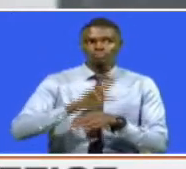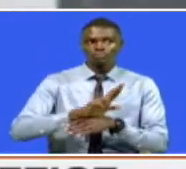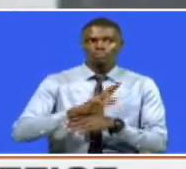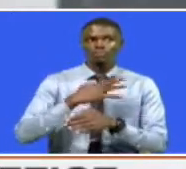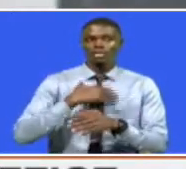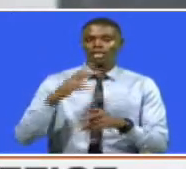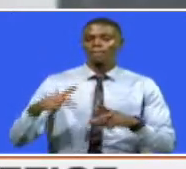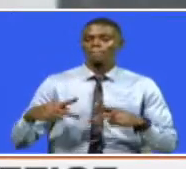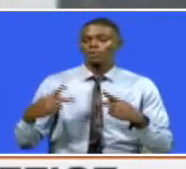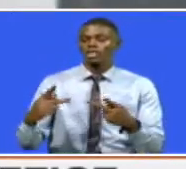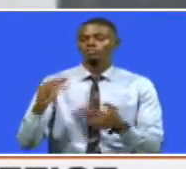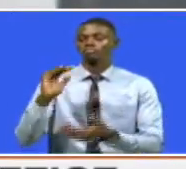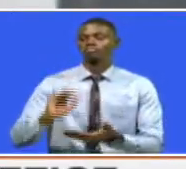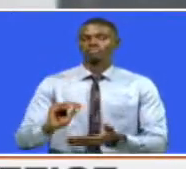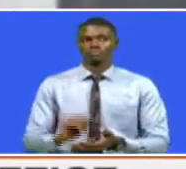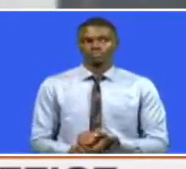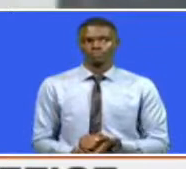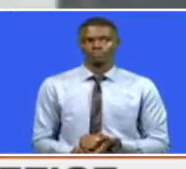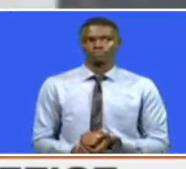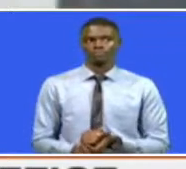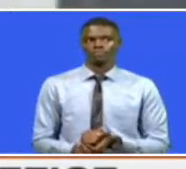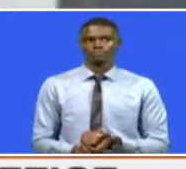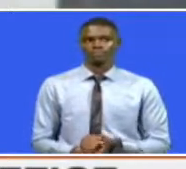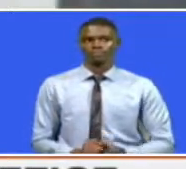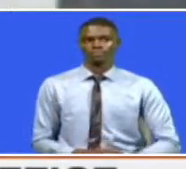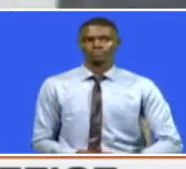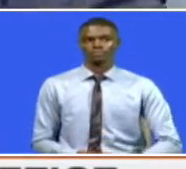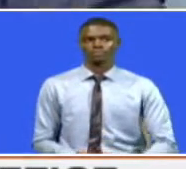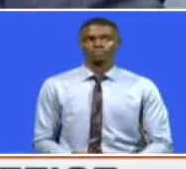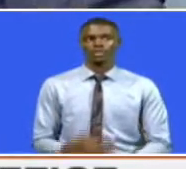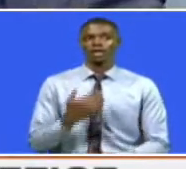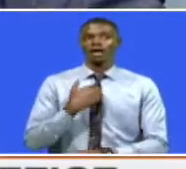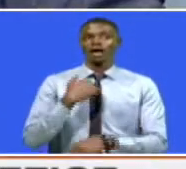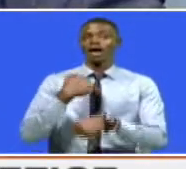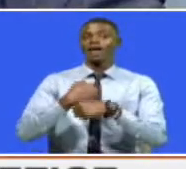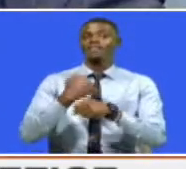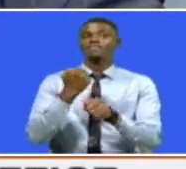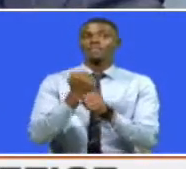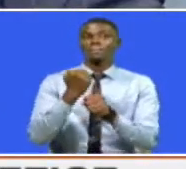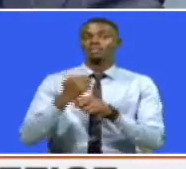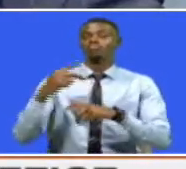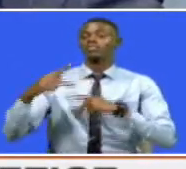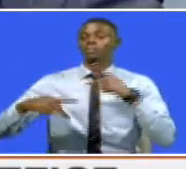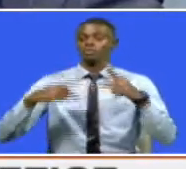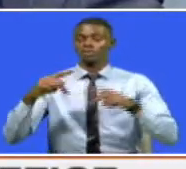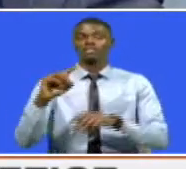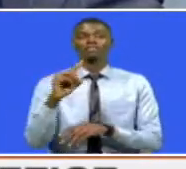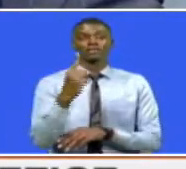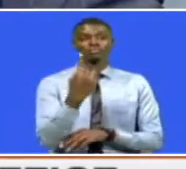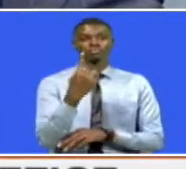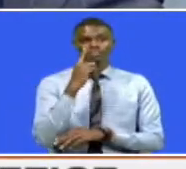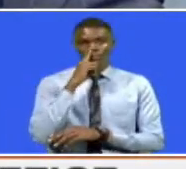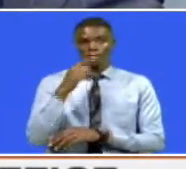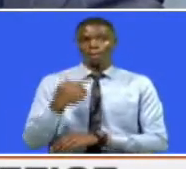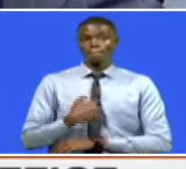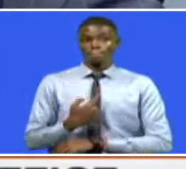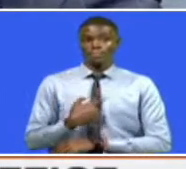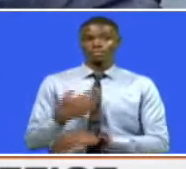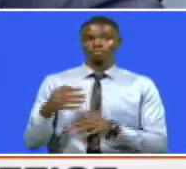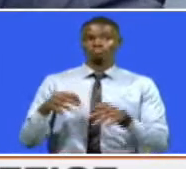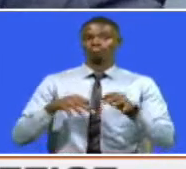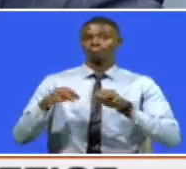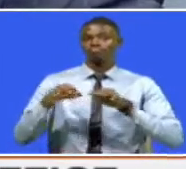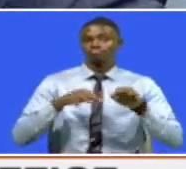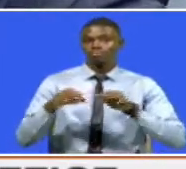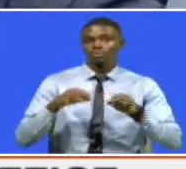at production. Yes. Where are we on that? Well, we have made fundamental progress. First of all, let me espouse